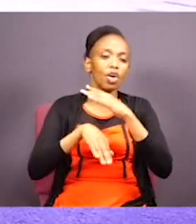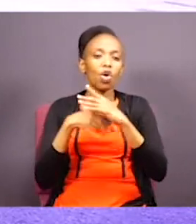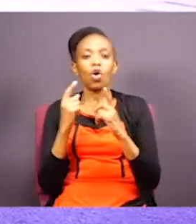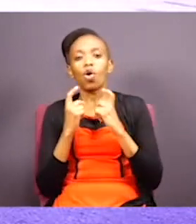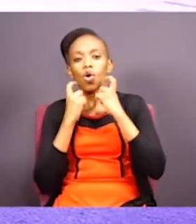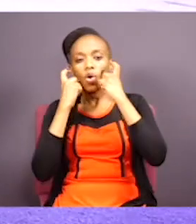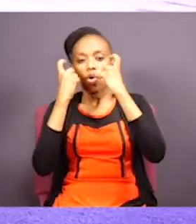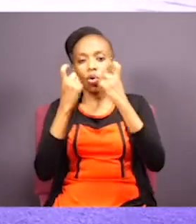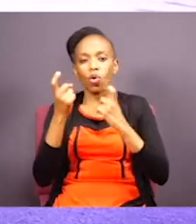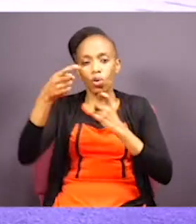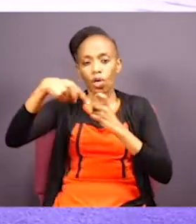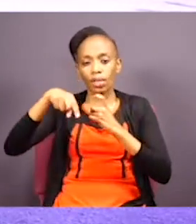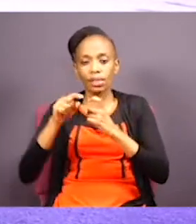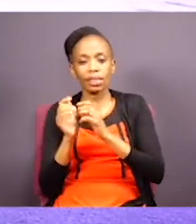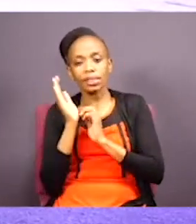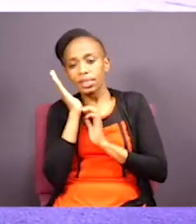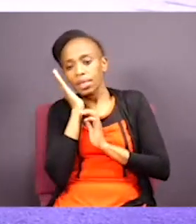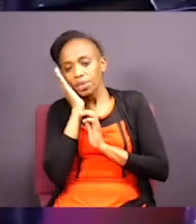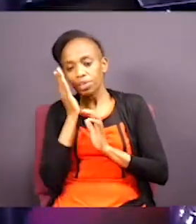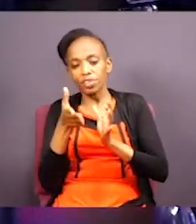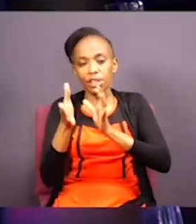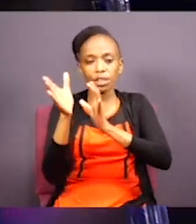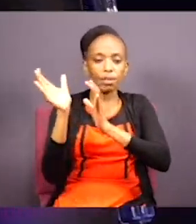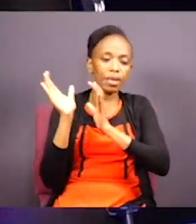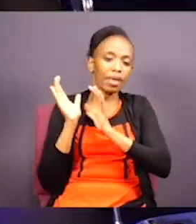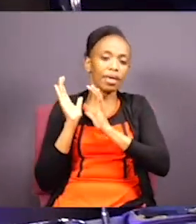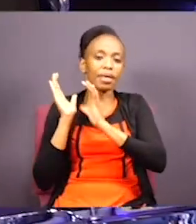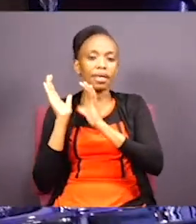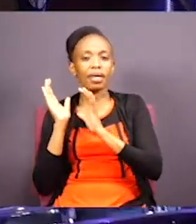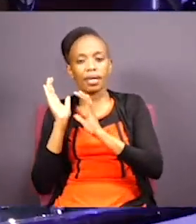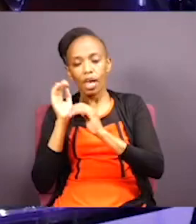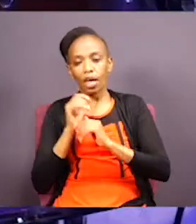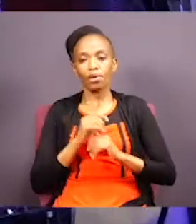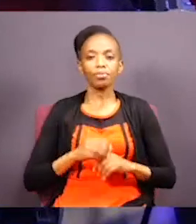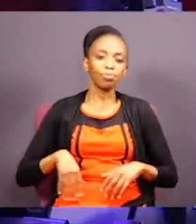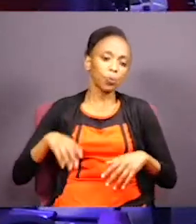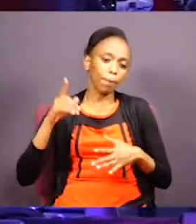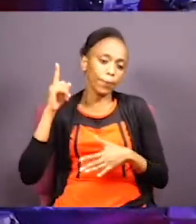Jesus. All our sins and griefs to